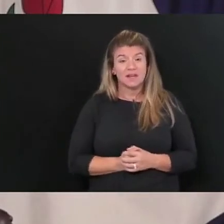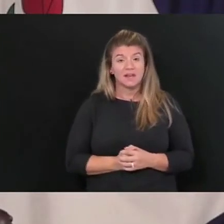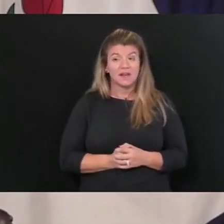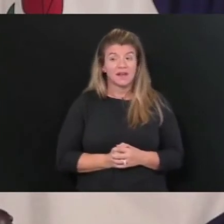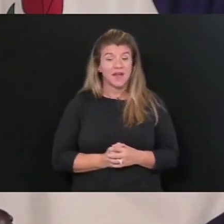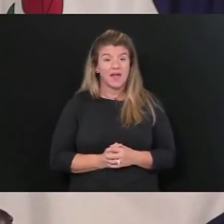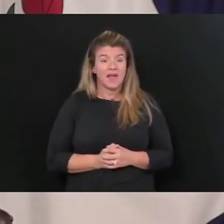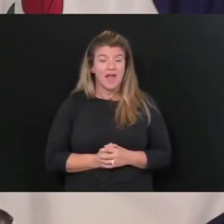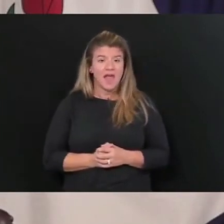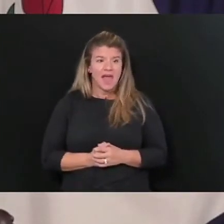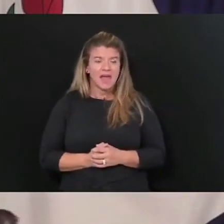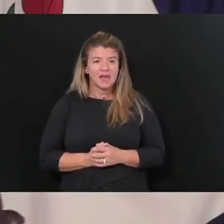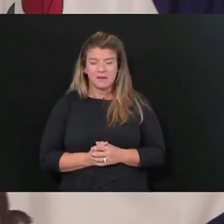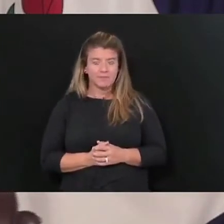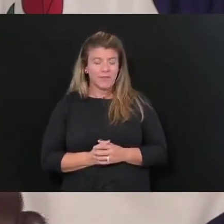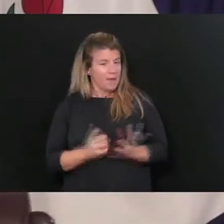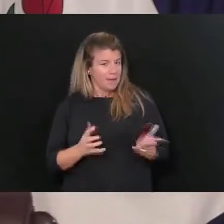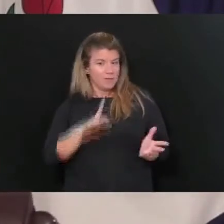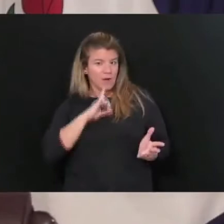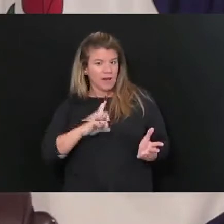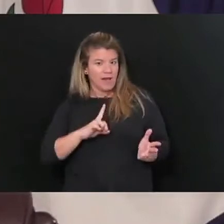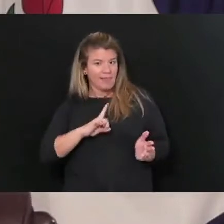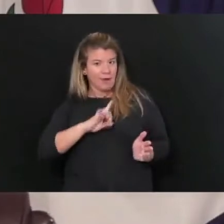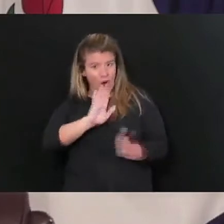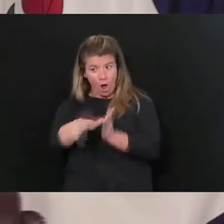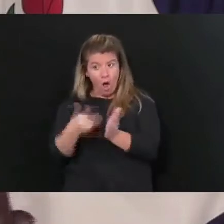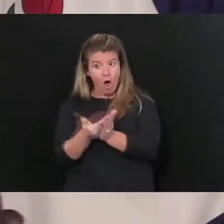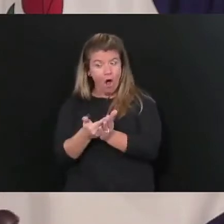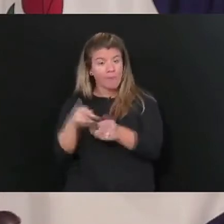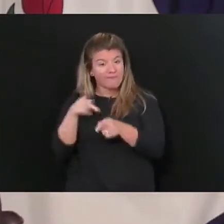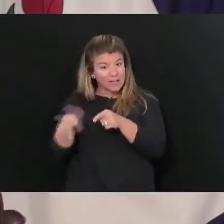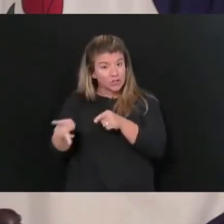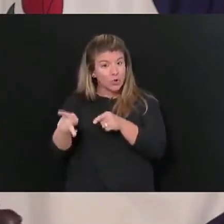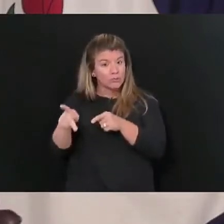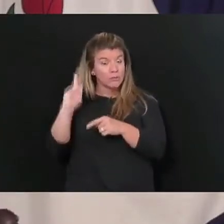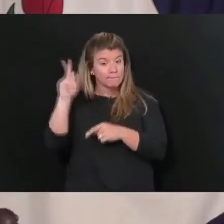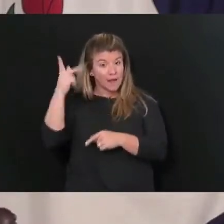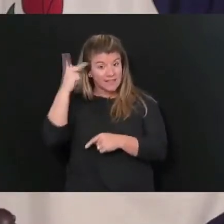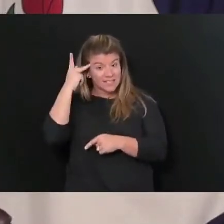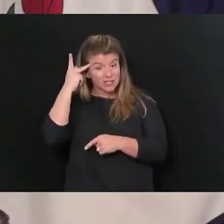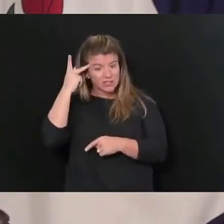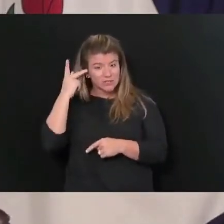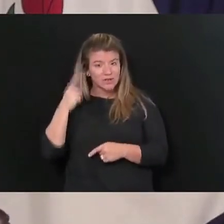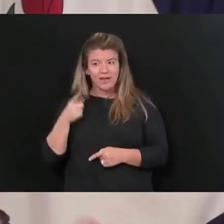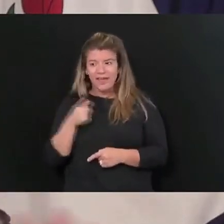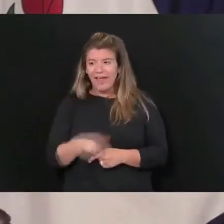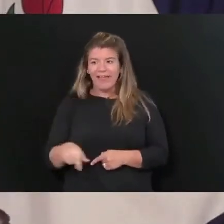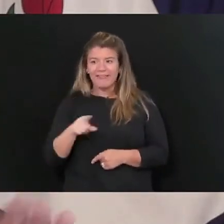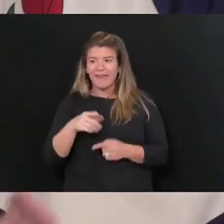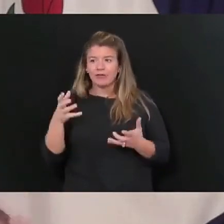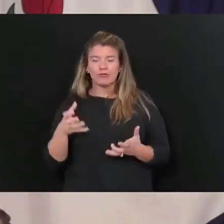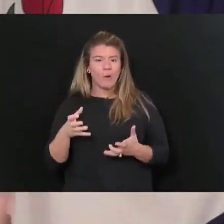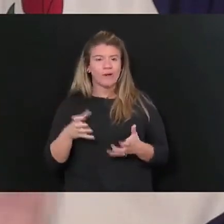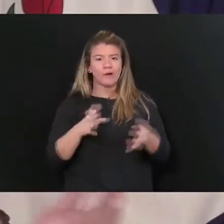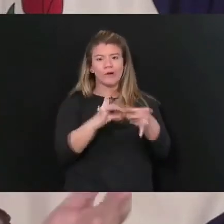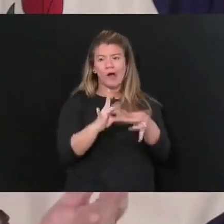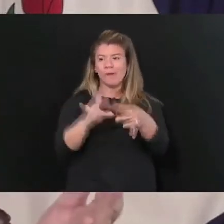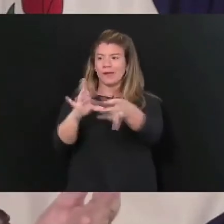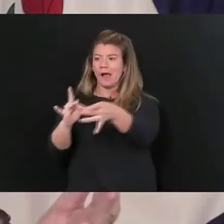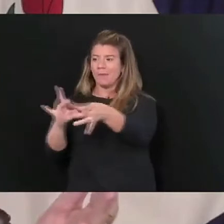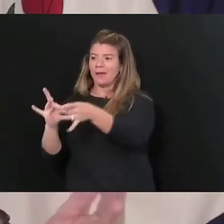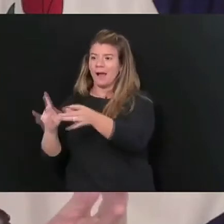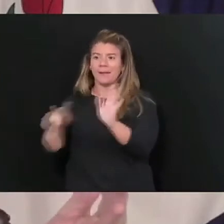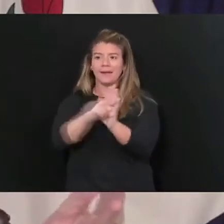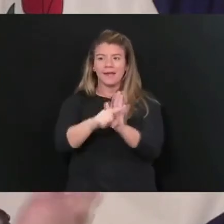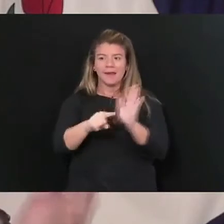professional politician. What they want to do is throw mud here and say this and everything. And at the end of the